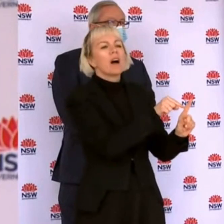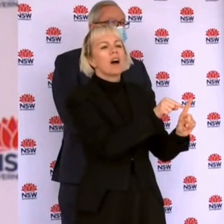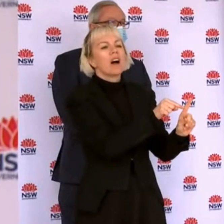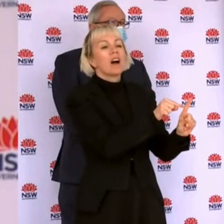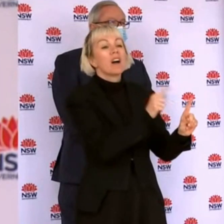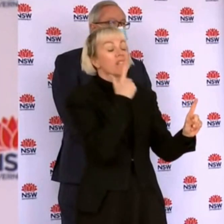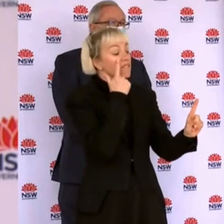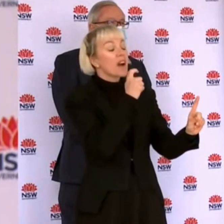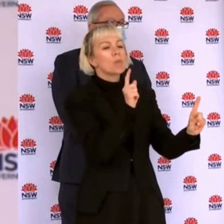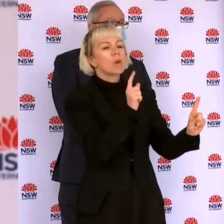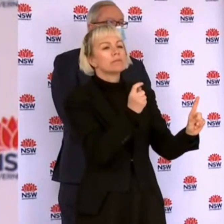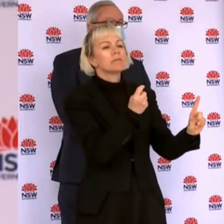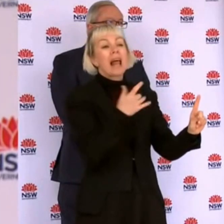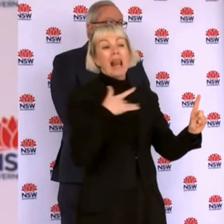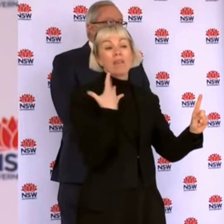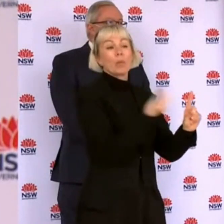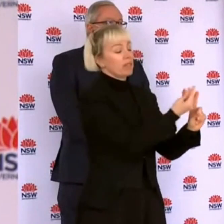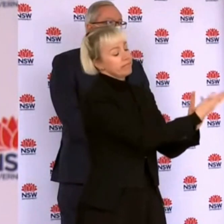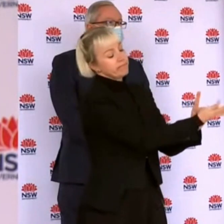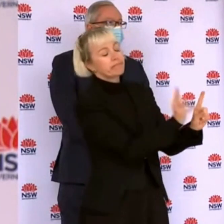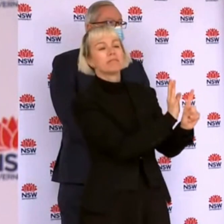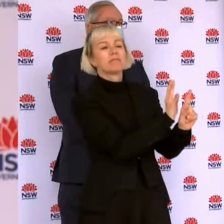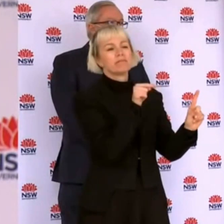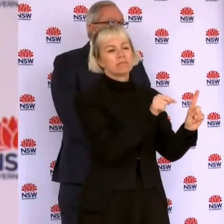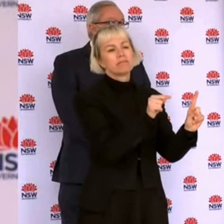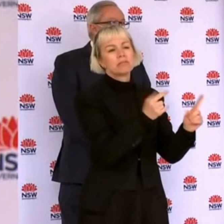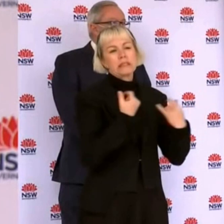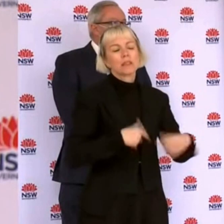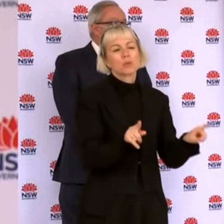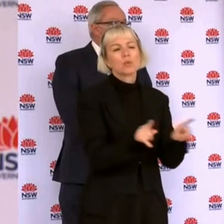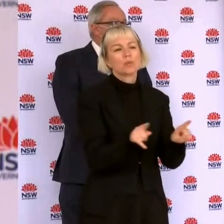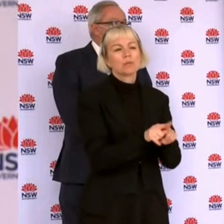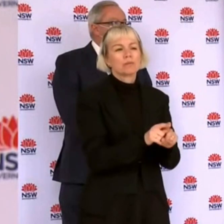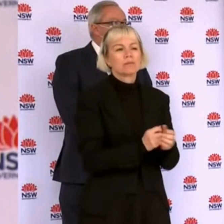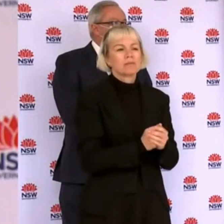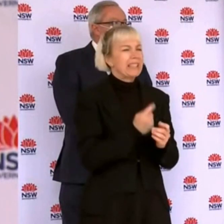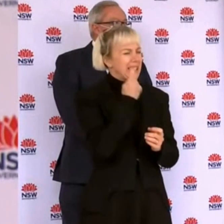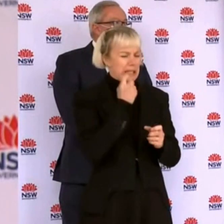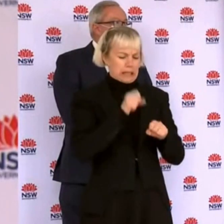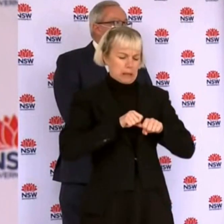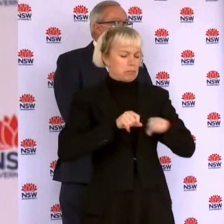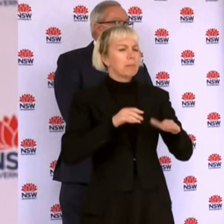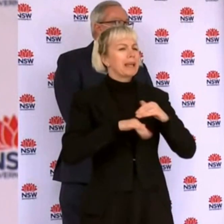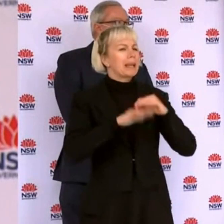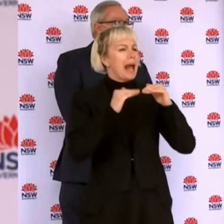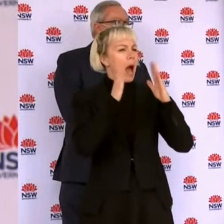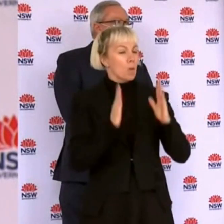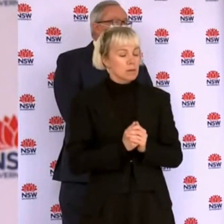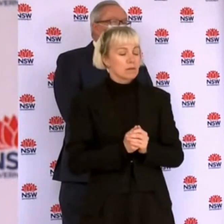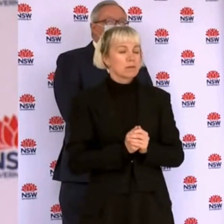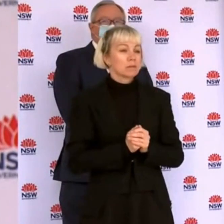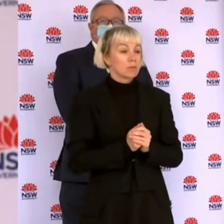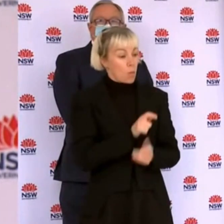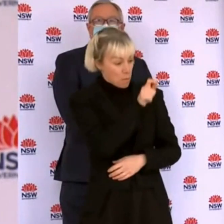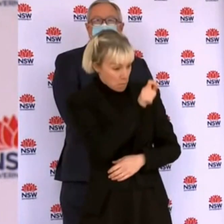that household has the disease. Clearly, the household sizes, you go in and find one case and there might be 5